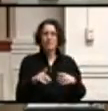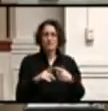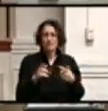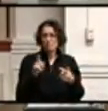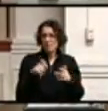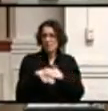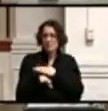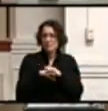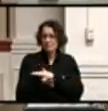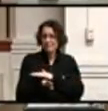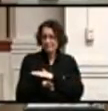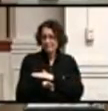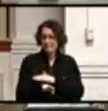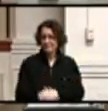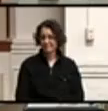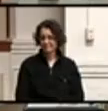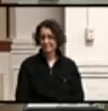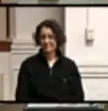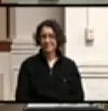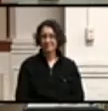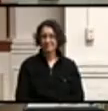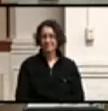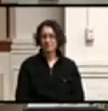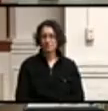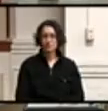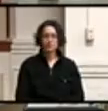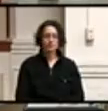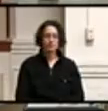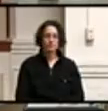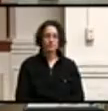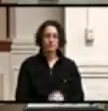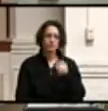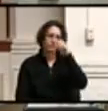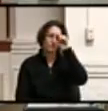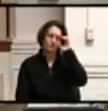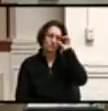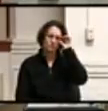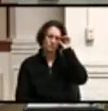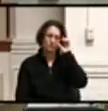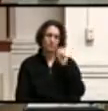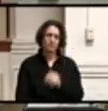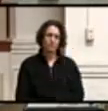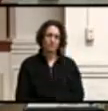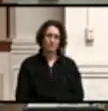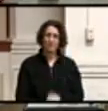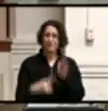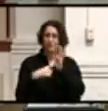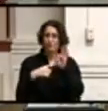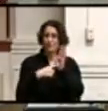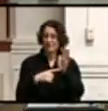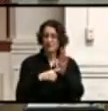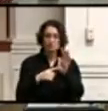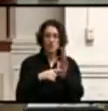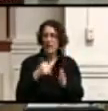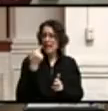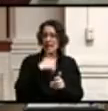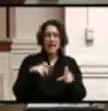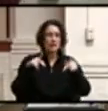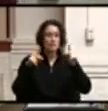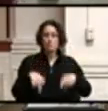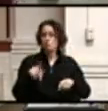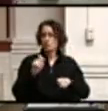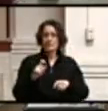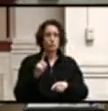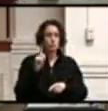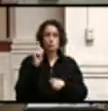accessibility issues, we need to, for example, get anybody that needs to come up to the multipurpose room or the training room to